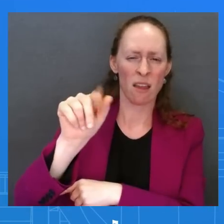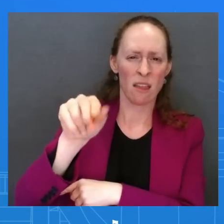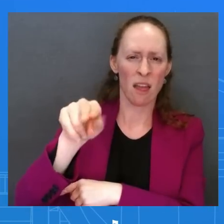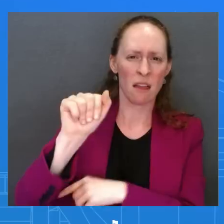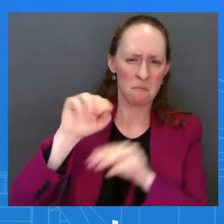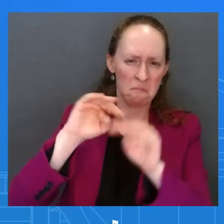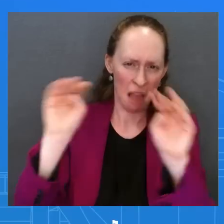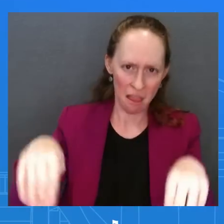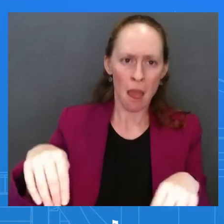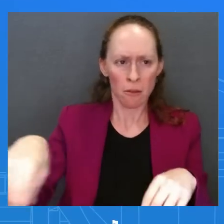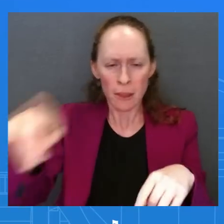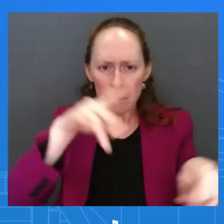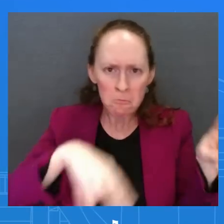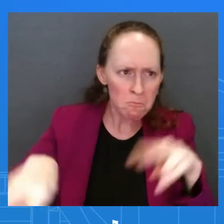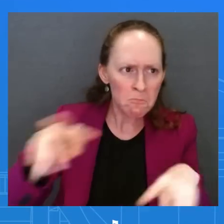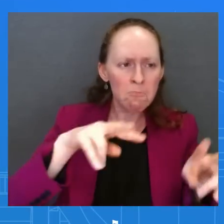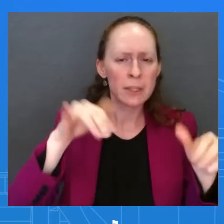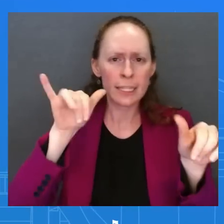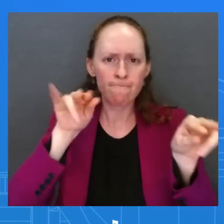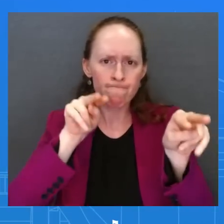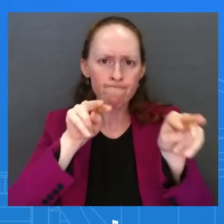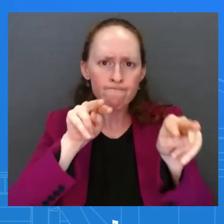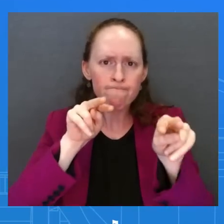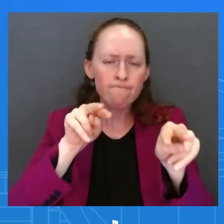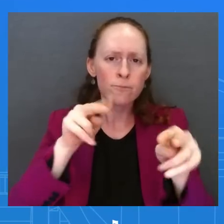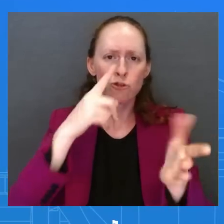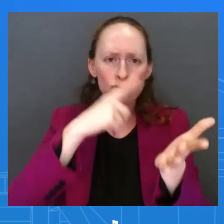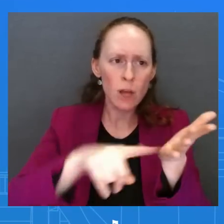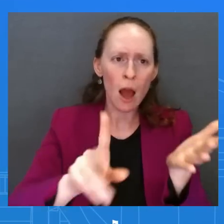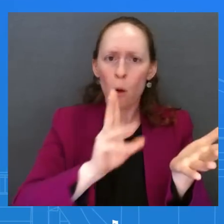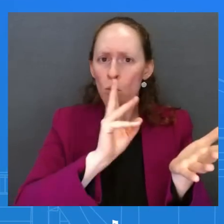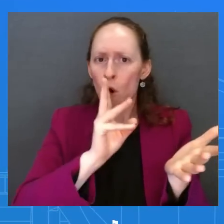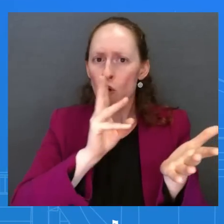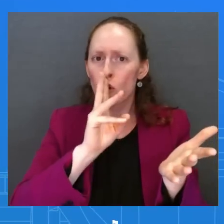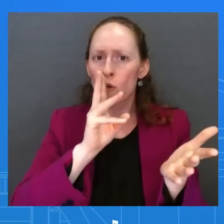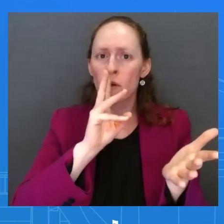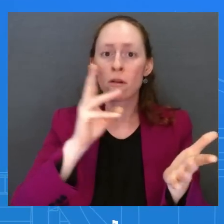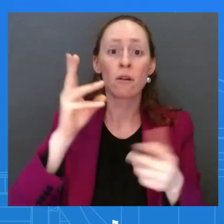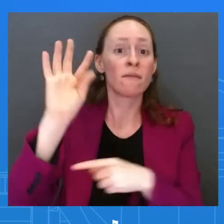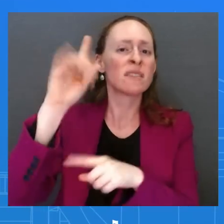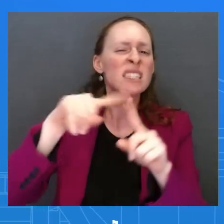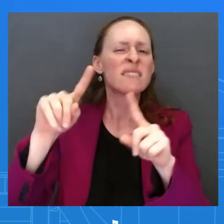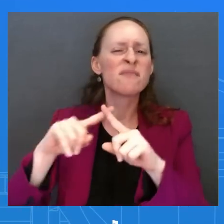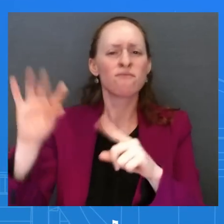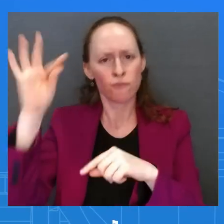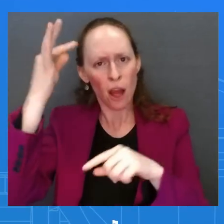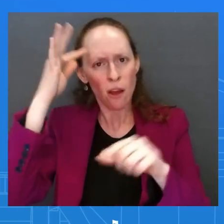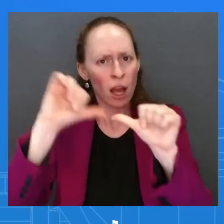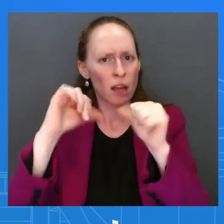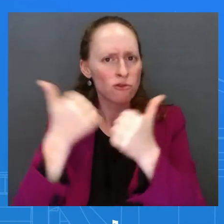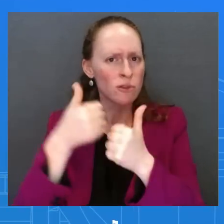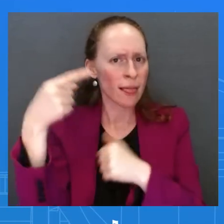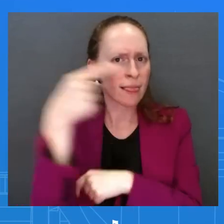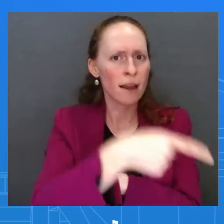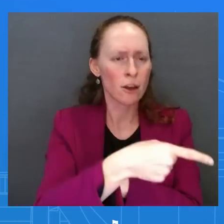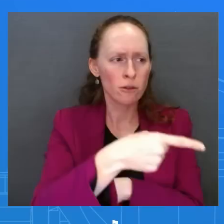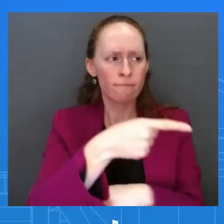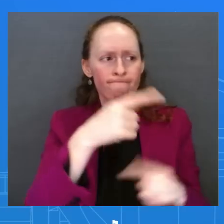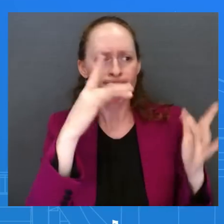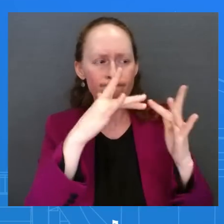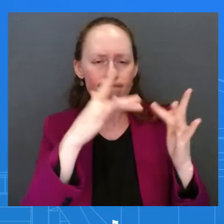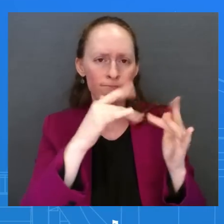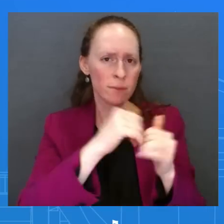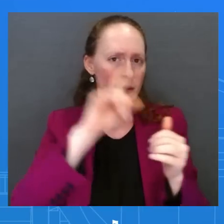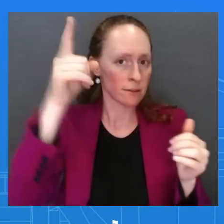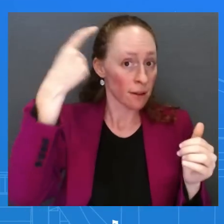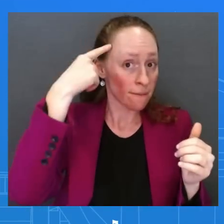federal agencies, including the EPA and DOT, are coordinating with the governor's office and local officials to assist in the